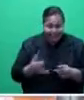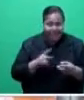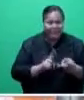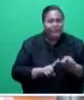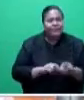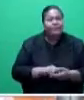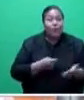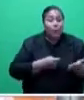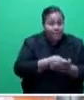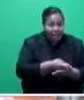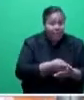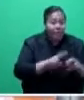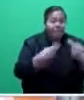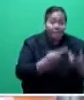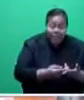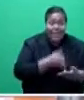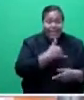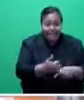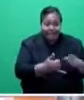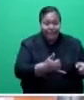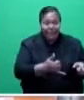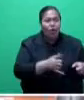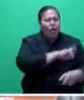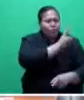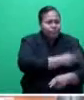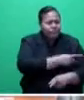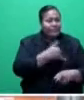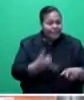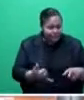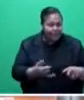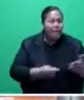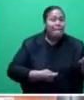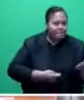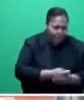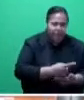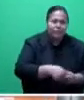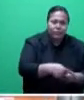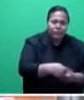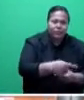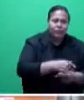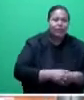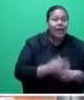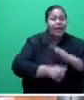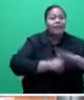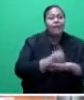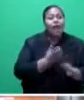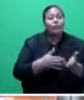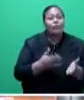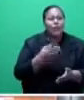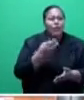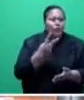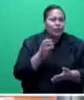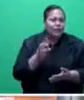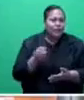paid family care leave and paternity leave entitlements were established in 2008, commencing on 1 January